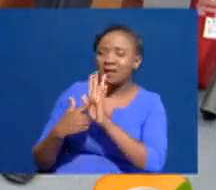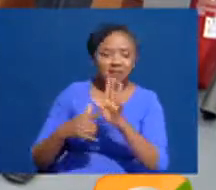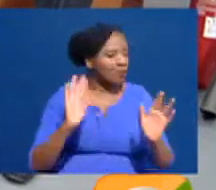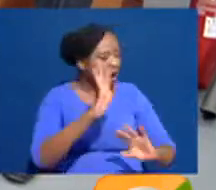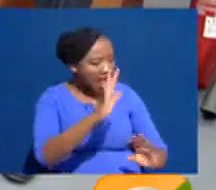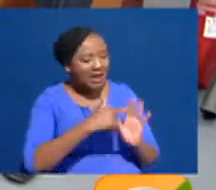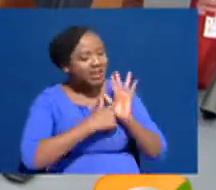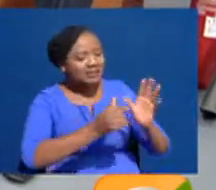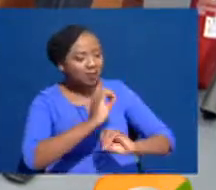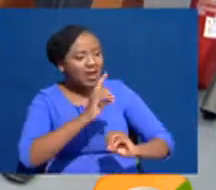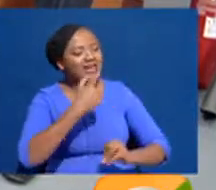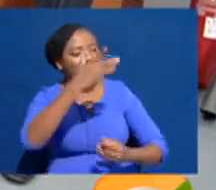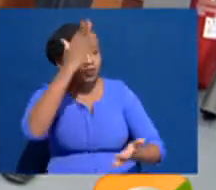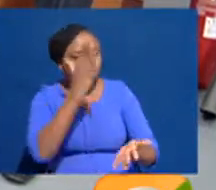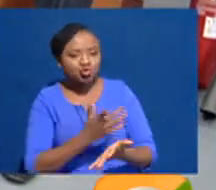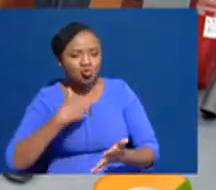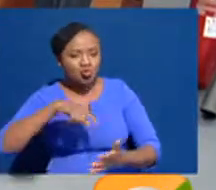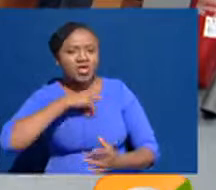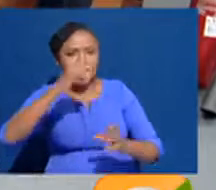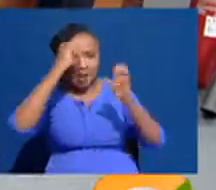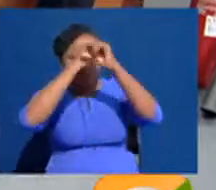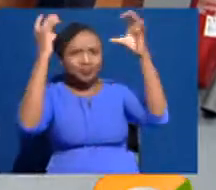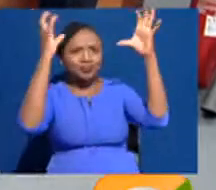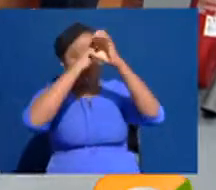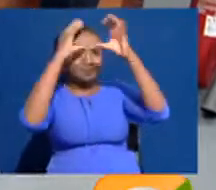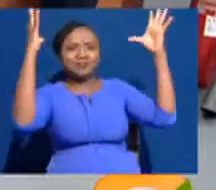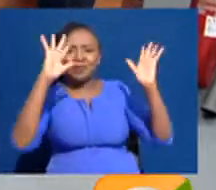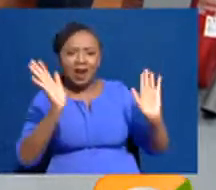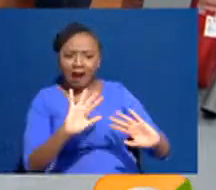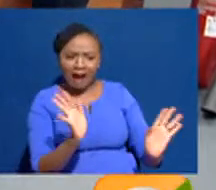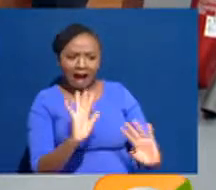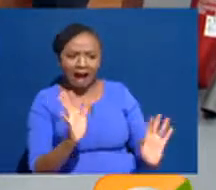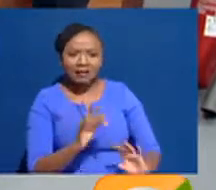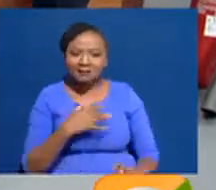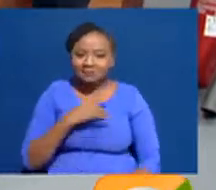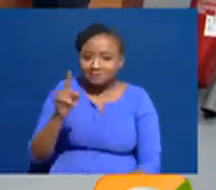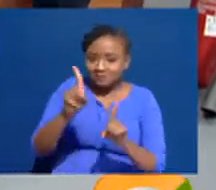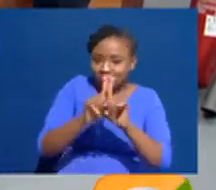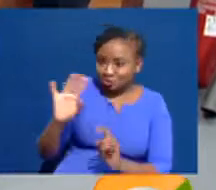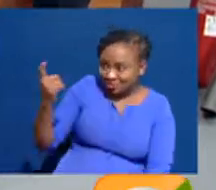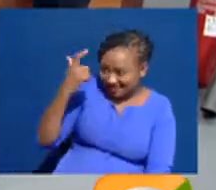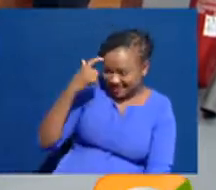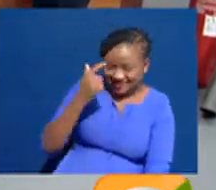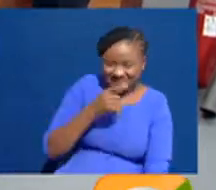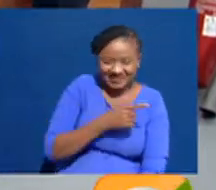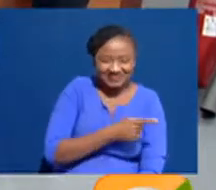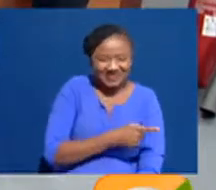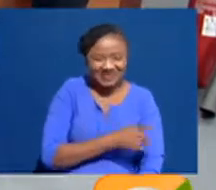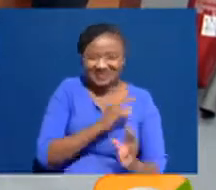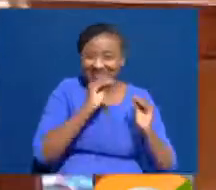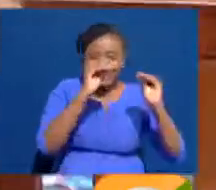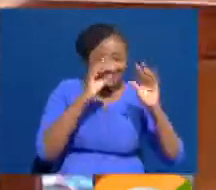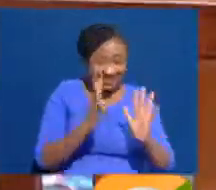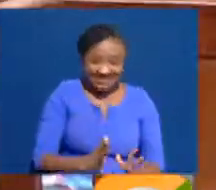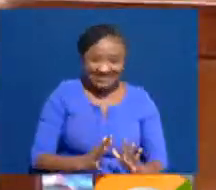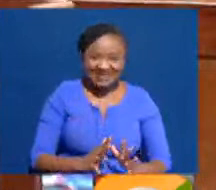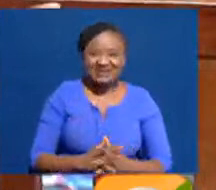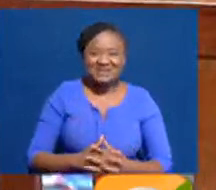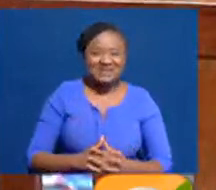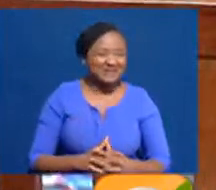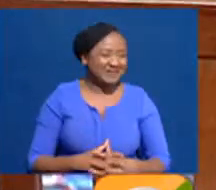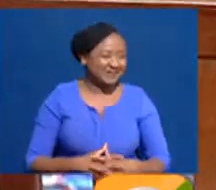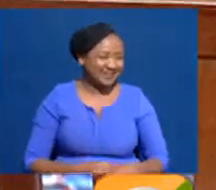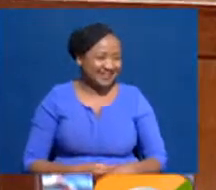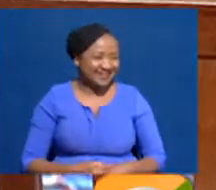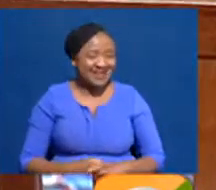factual. And we're not here for figurative. You see, Olekina, don't forget, the problem he's is he's a teacher. Is so. That, you know, this boy thinks that